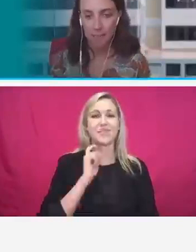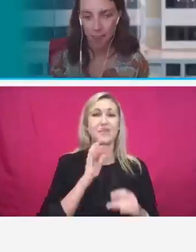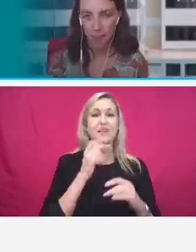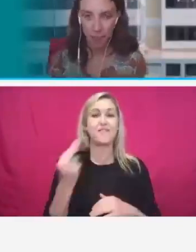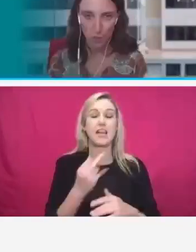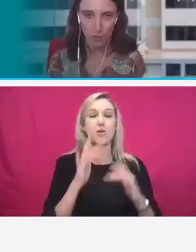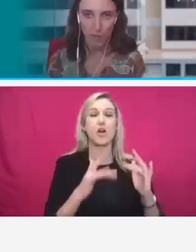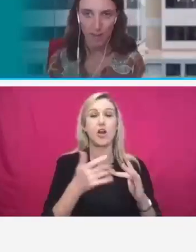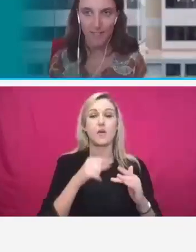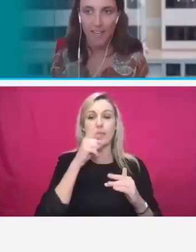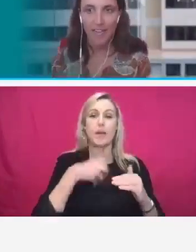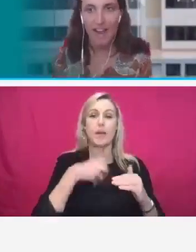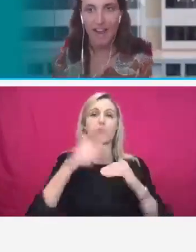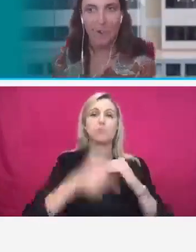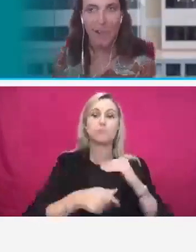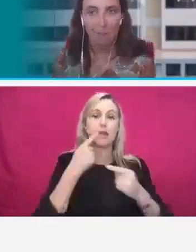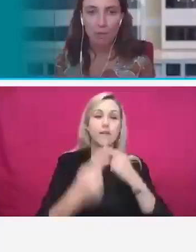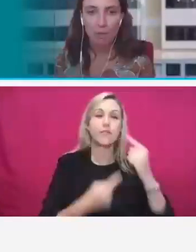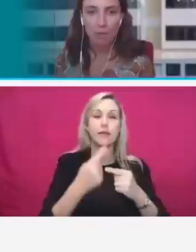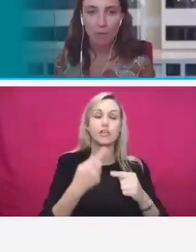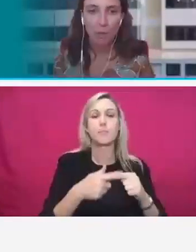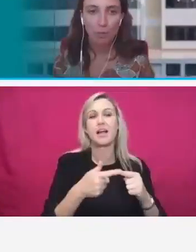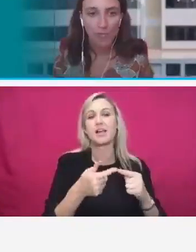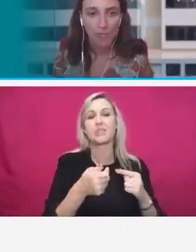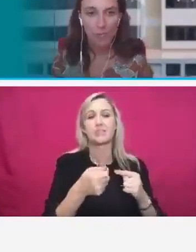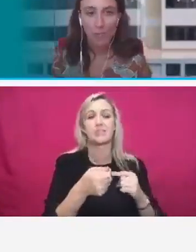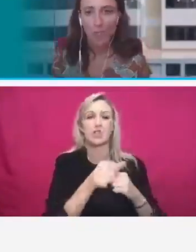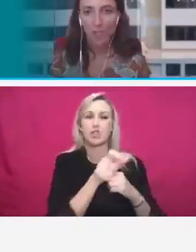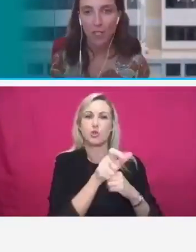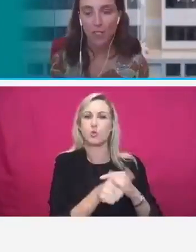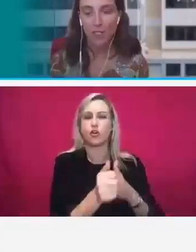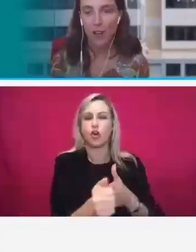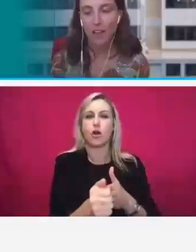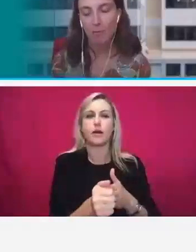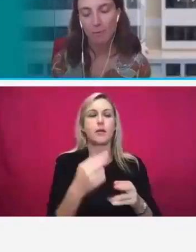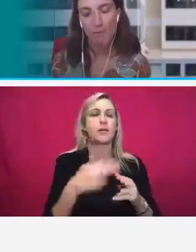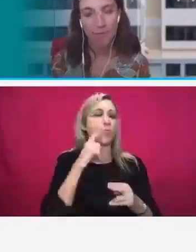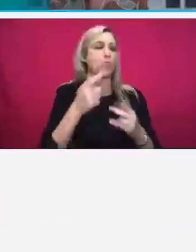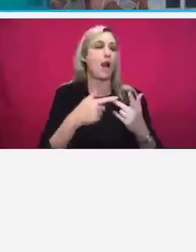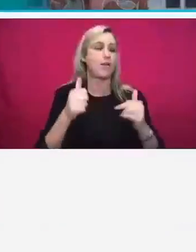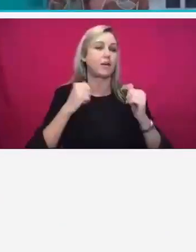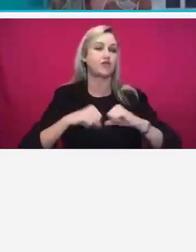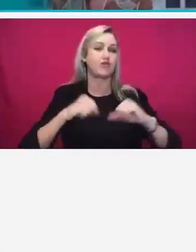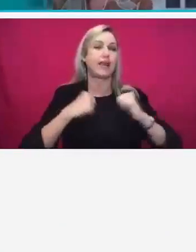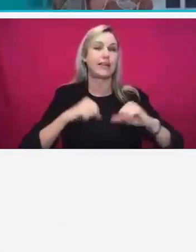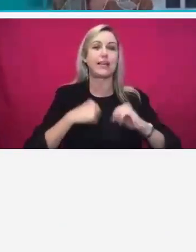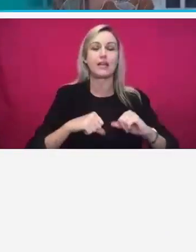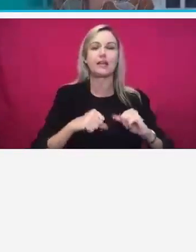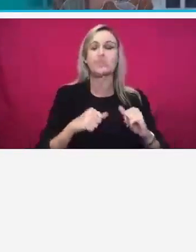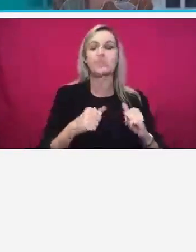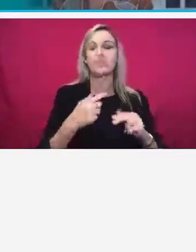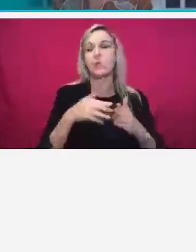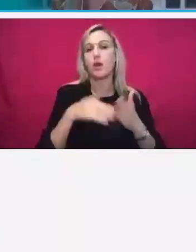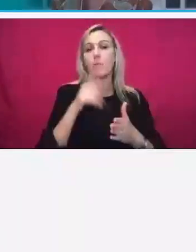detailed definitions and user guides. And we'll run some training sessions that are helping providers to